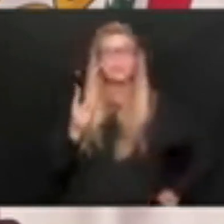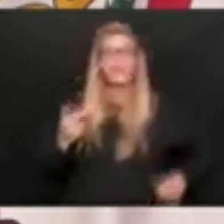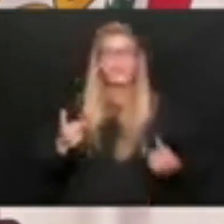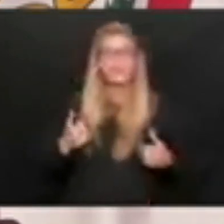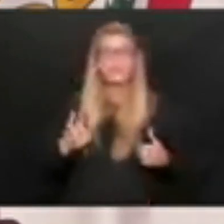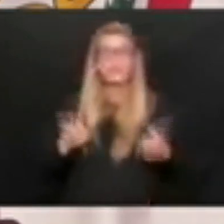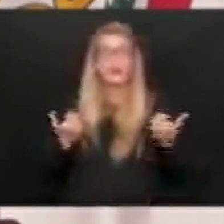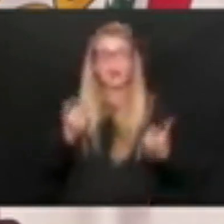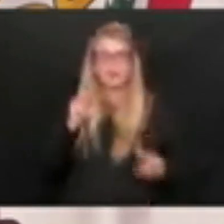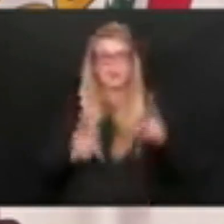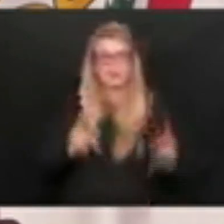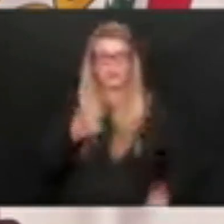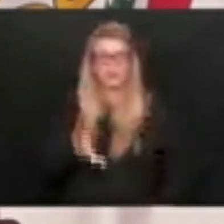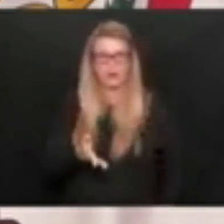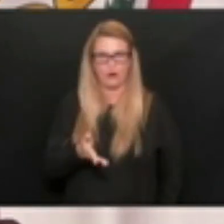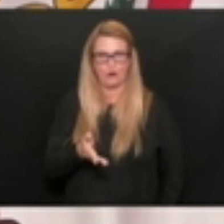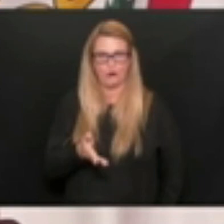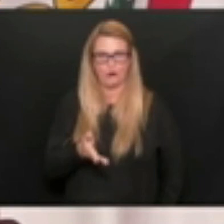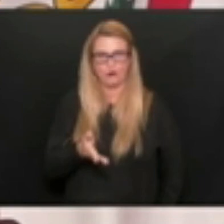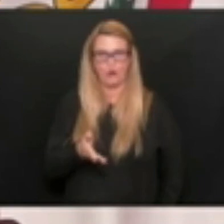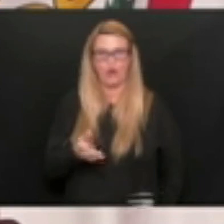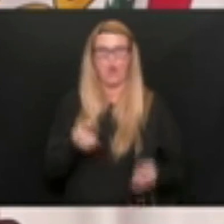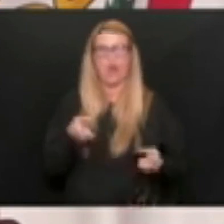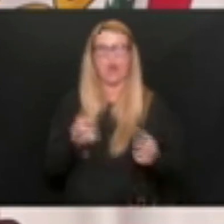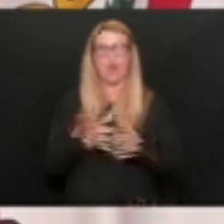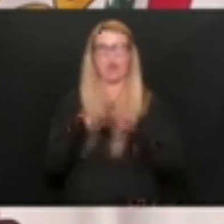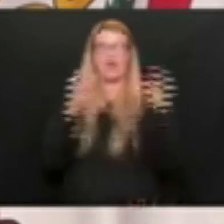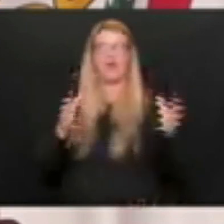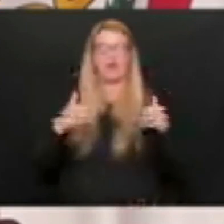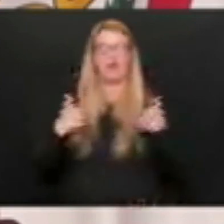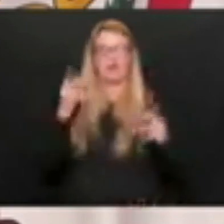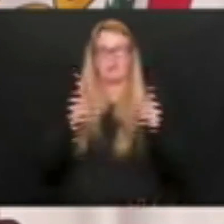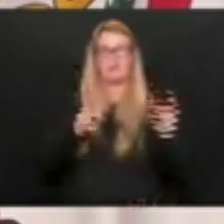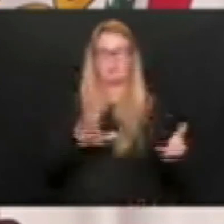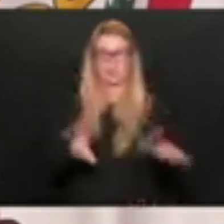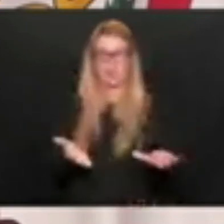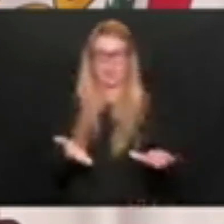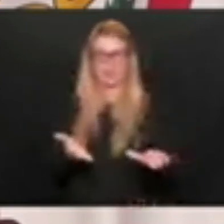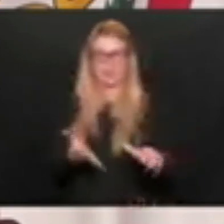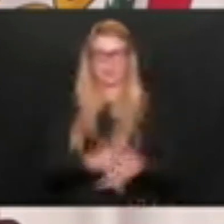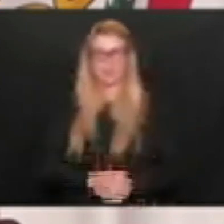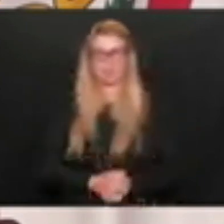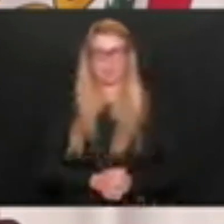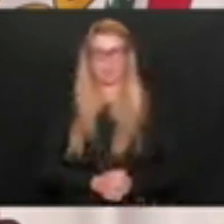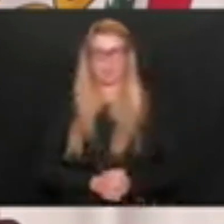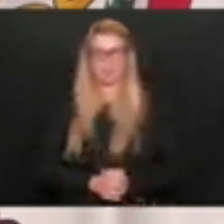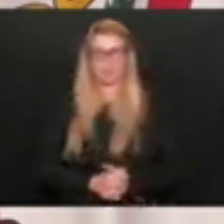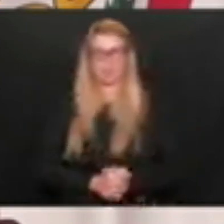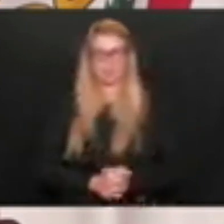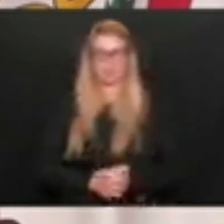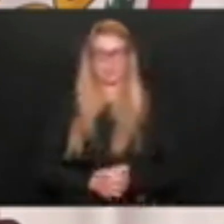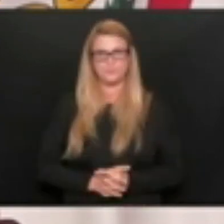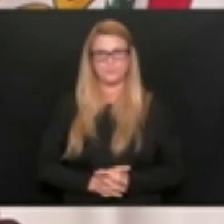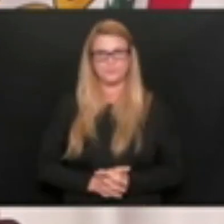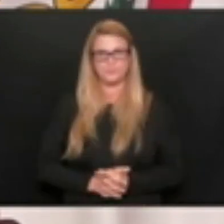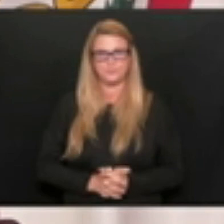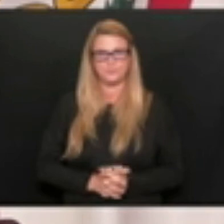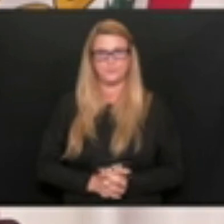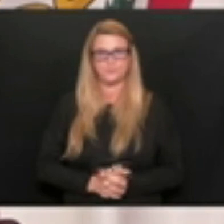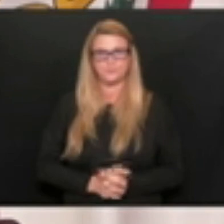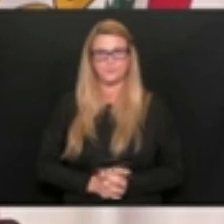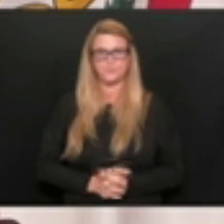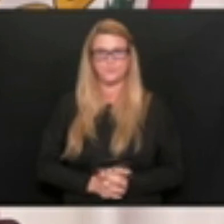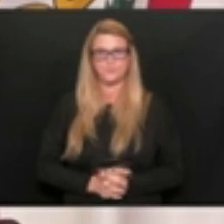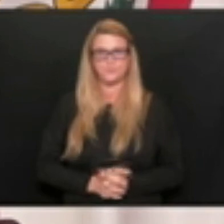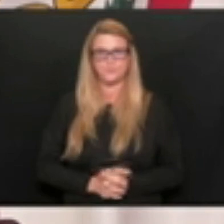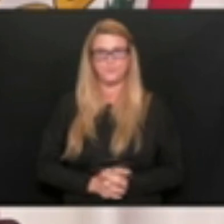people that are dying. Now, ask yourself just this next